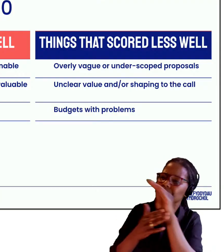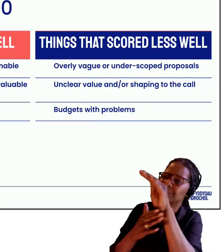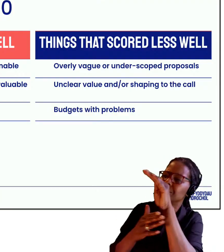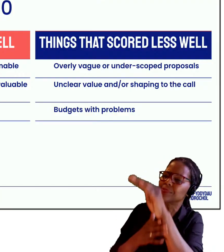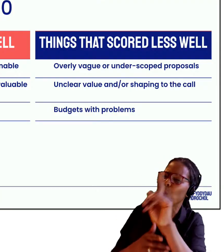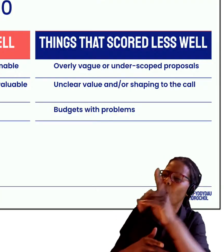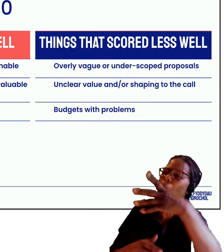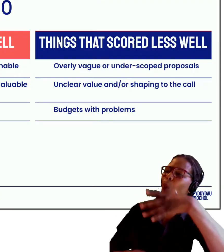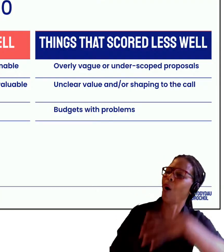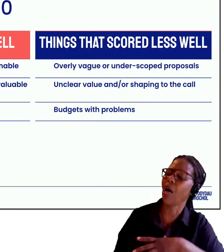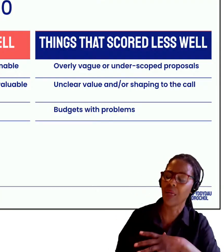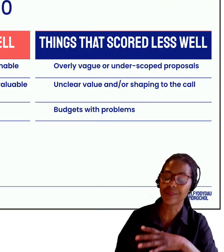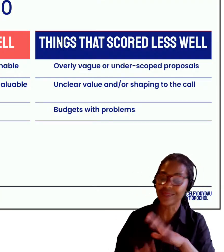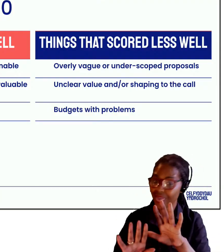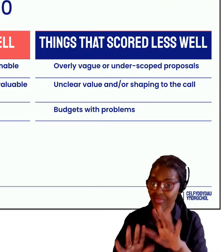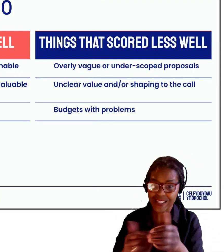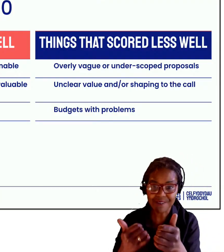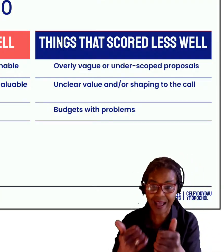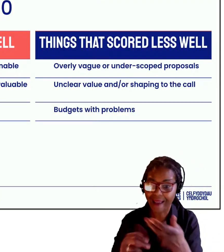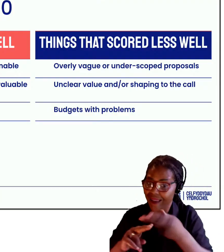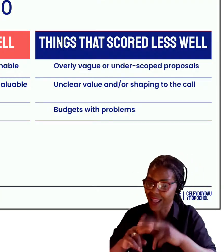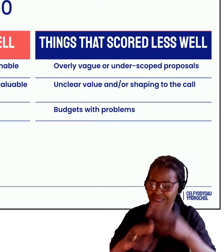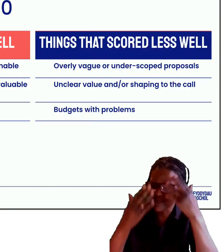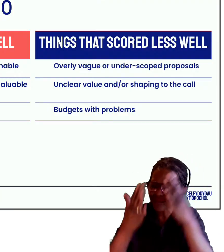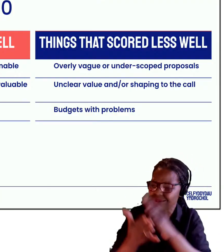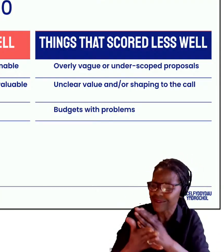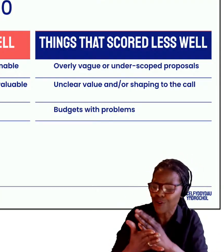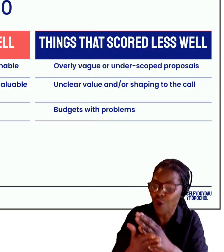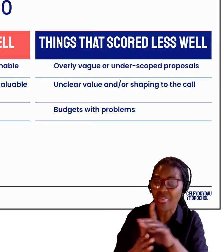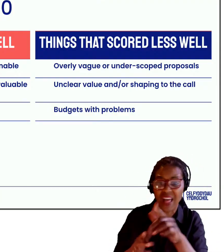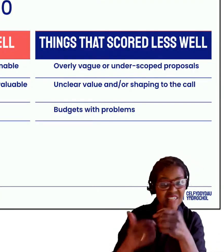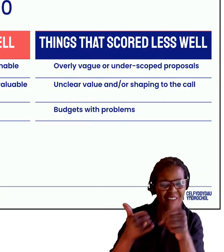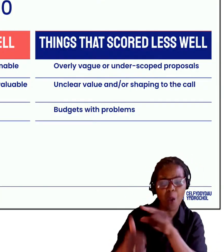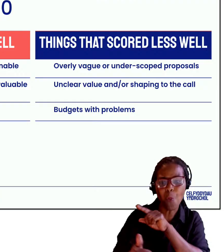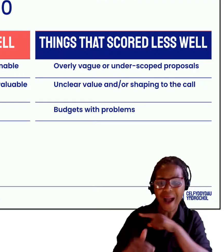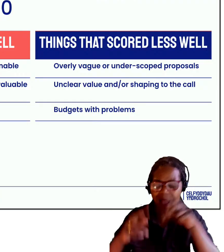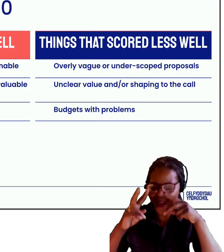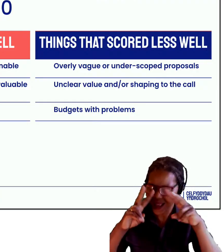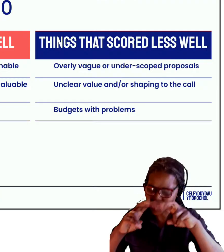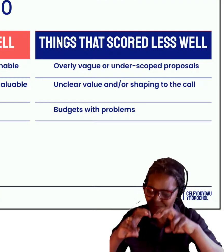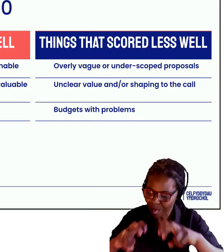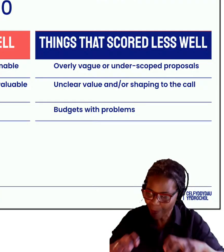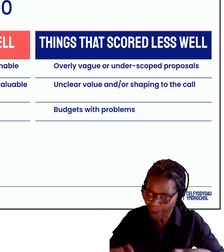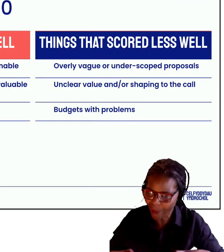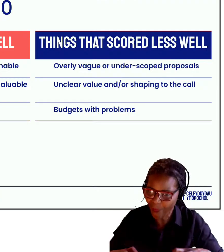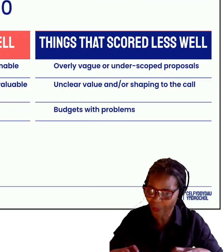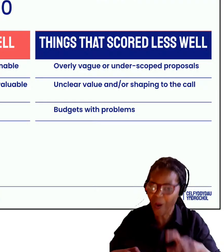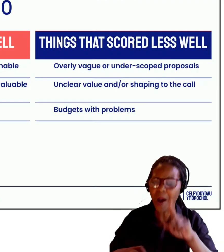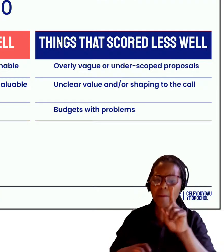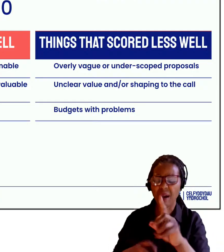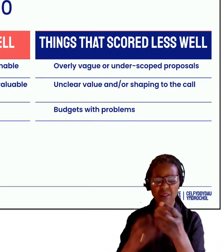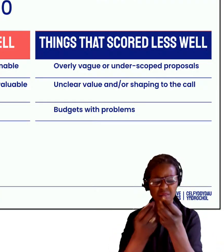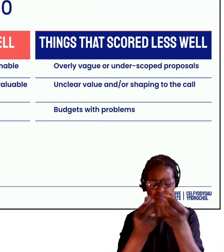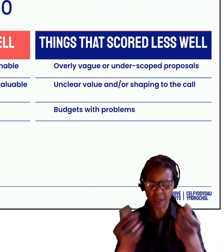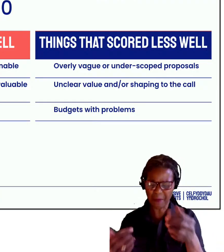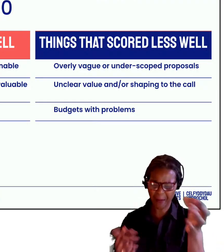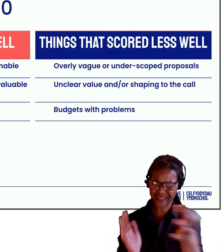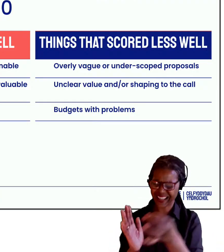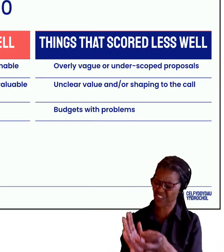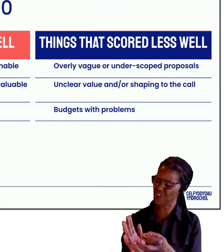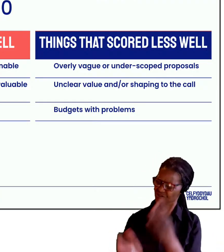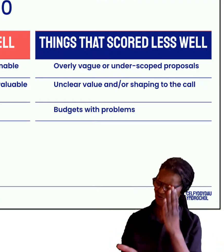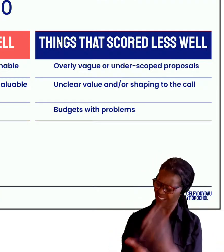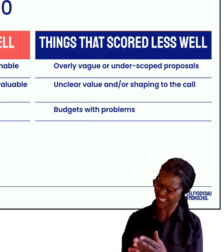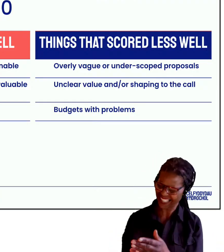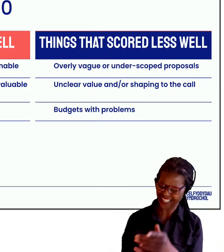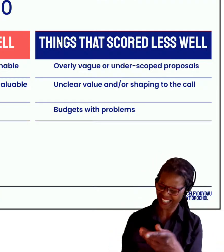be, have that time to explore without the pressure to produce. However, some applications gave little or no sense of what the applicant would actually do with